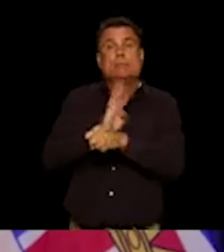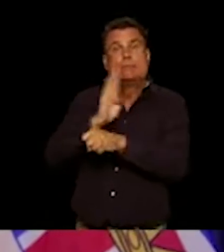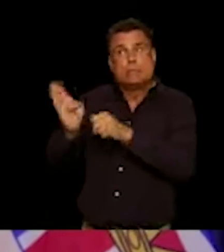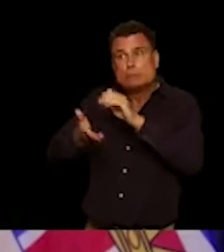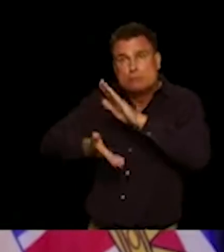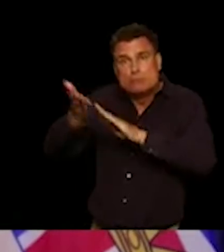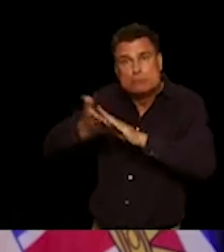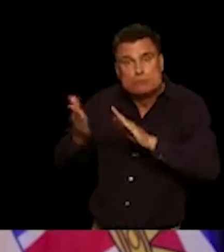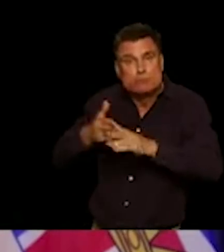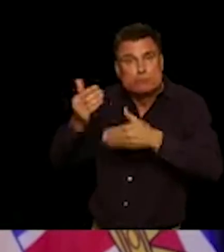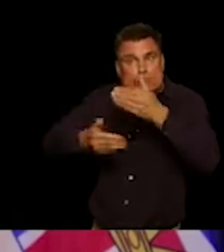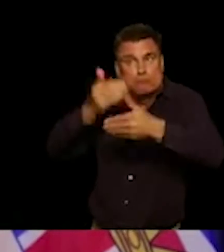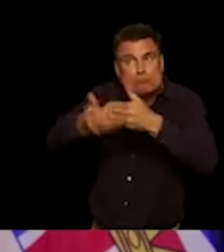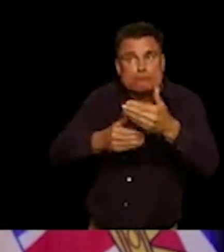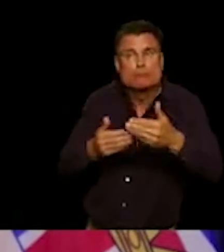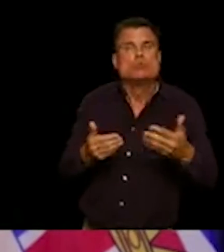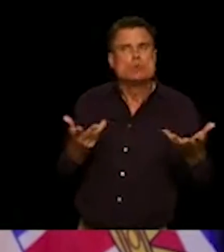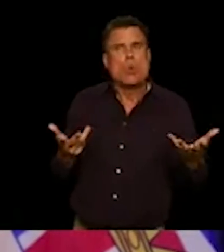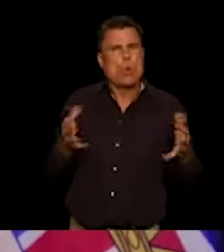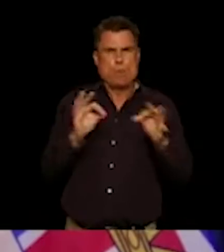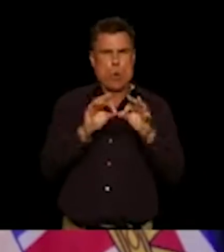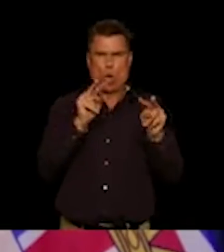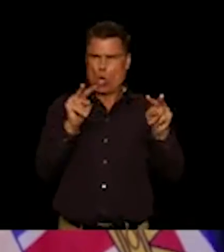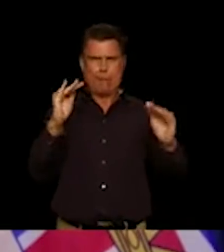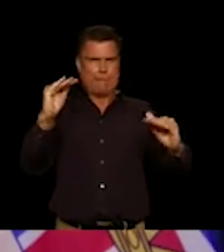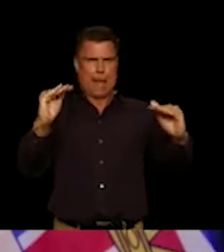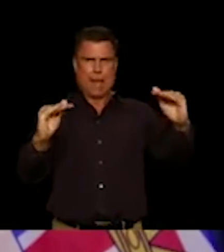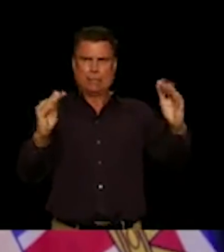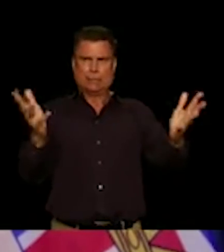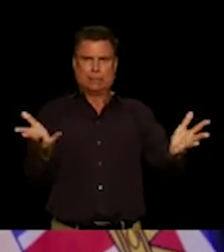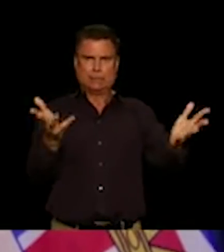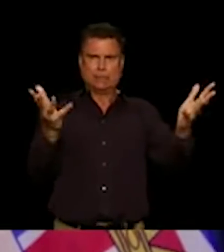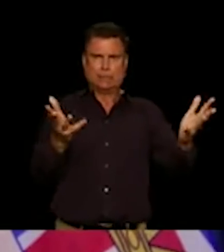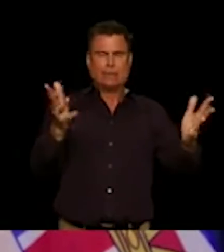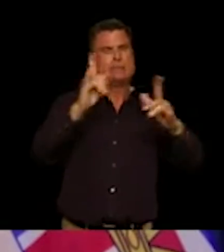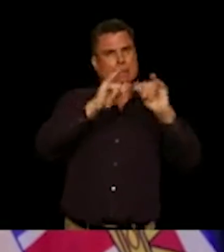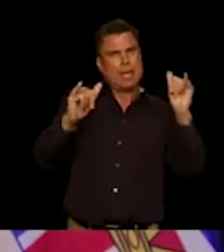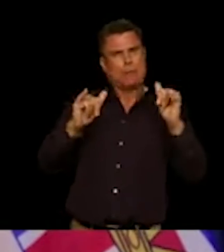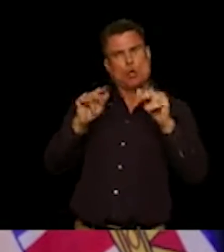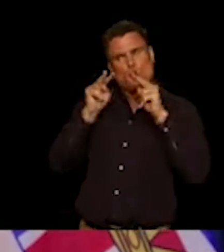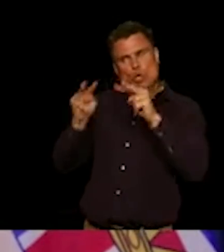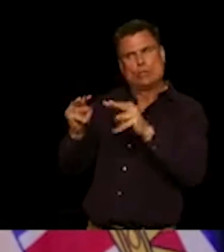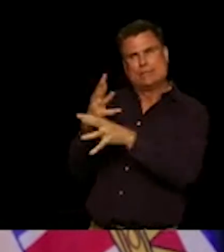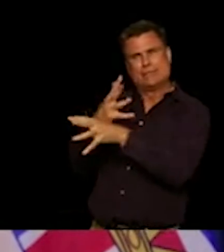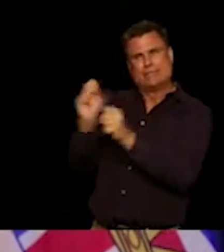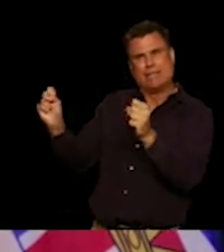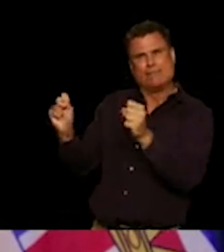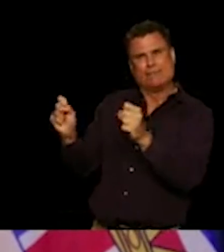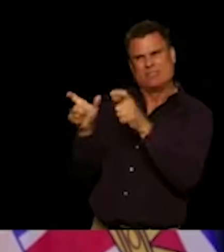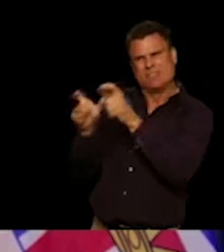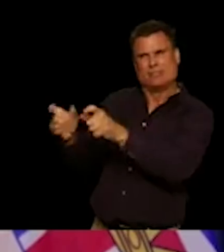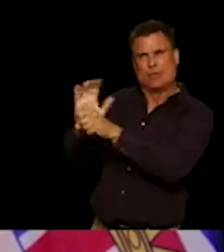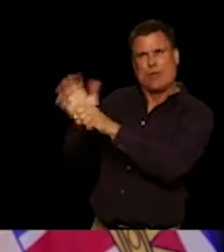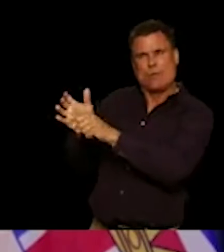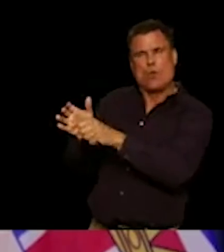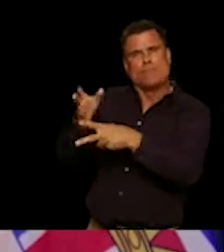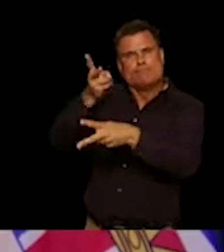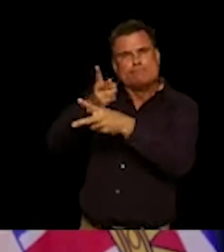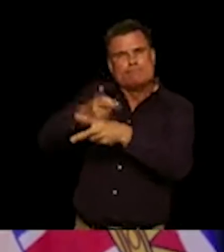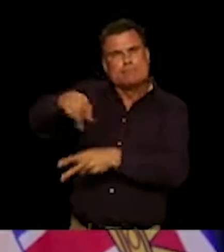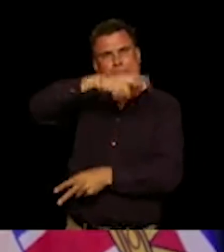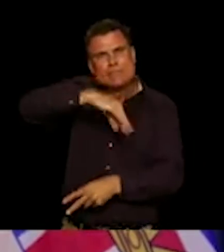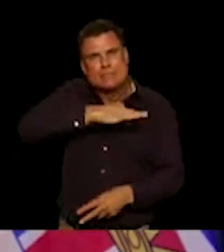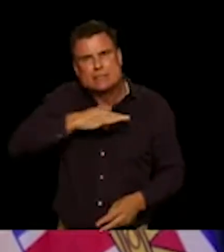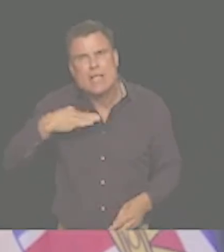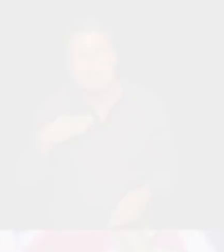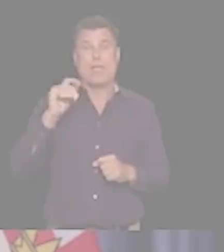started. And we need to make sure that we can continue to keep up on it. But right now, yes, we're working hard, but we're holding